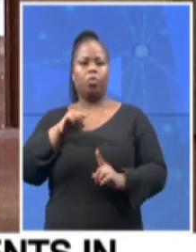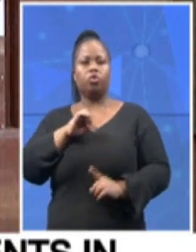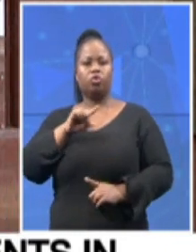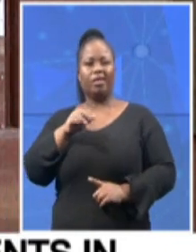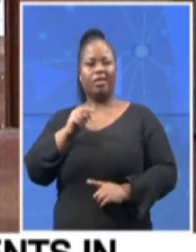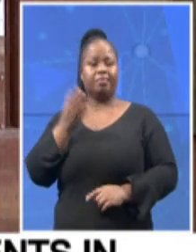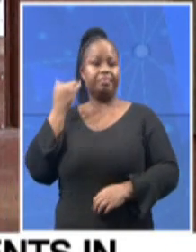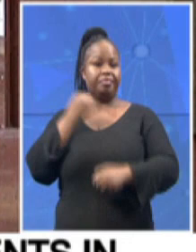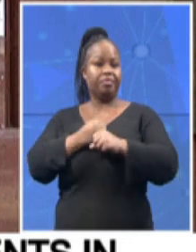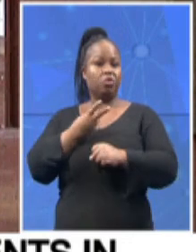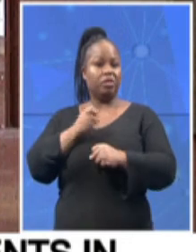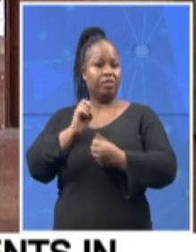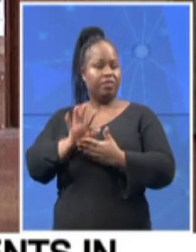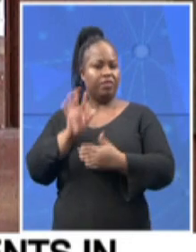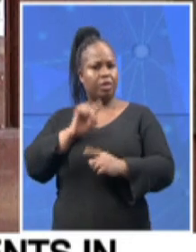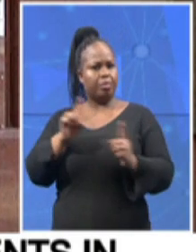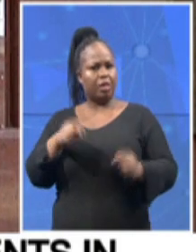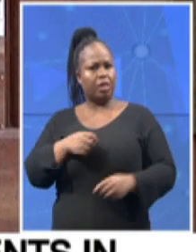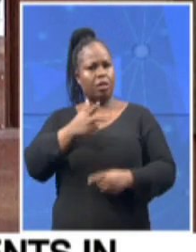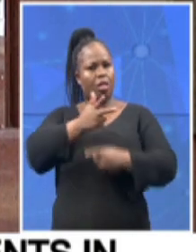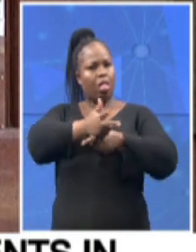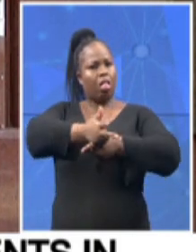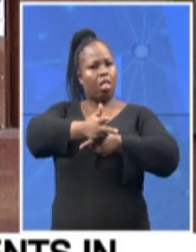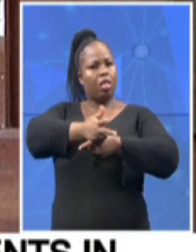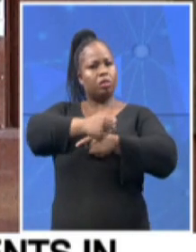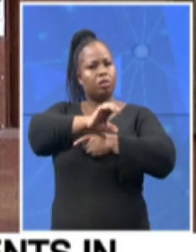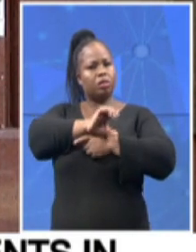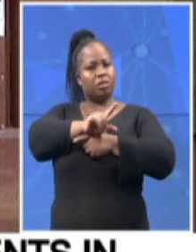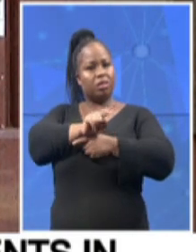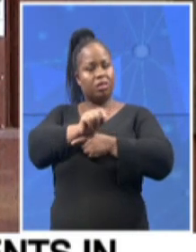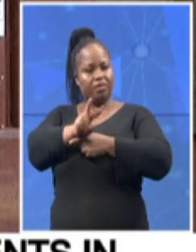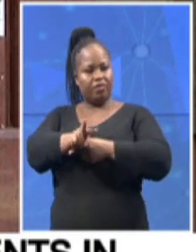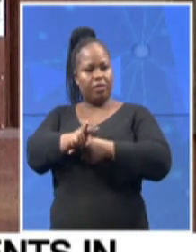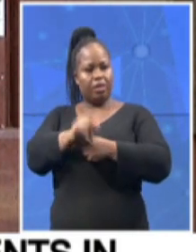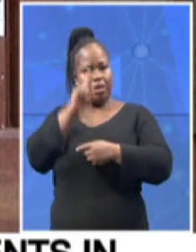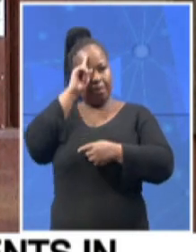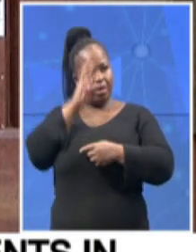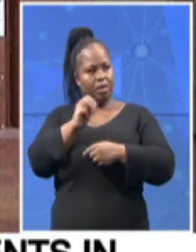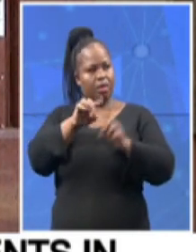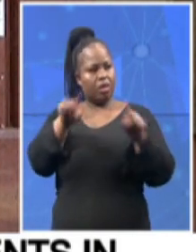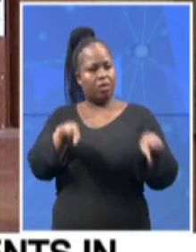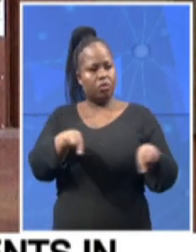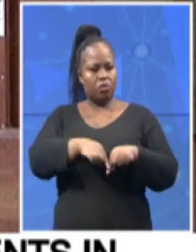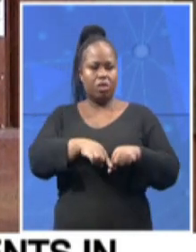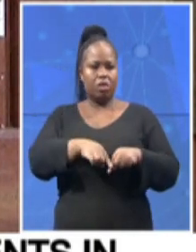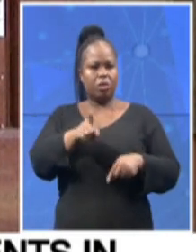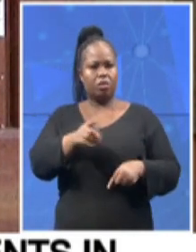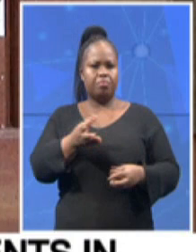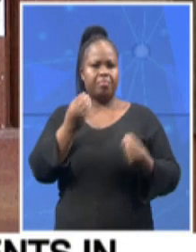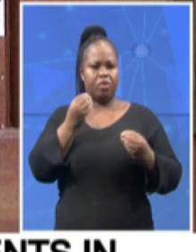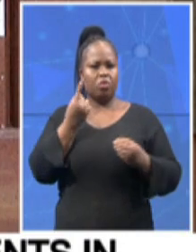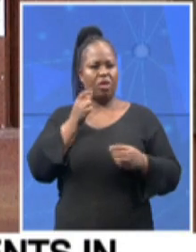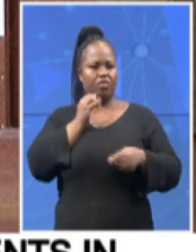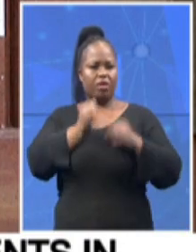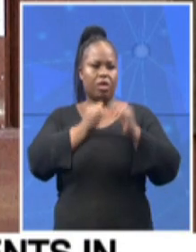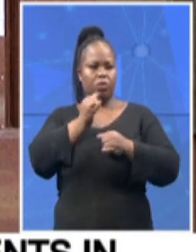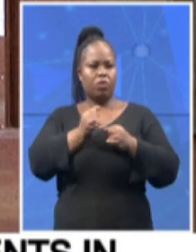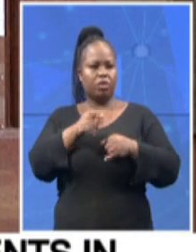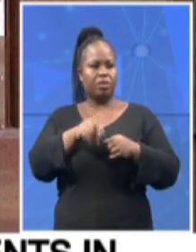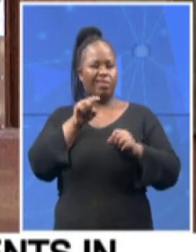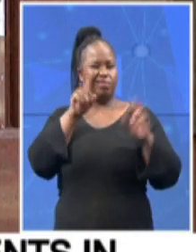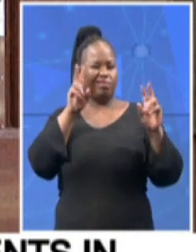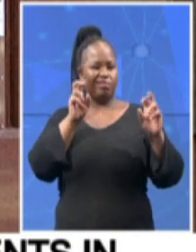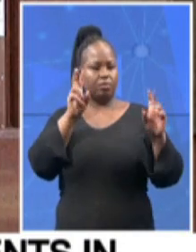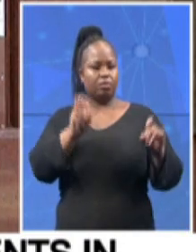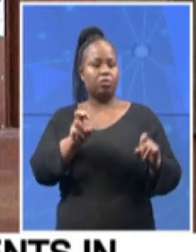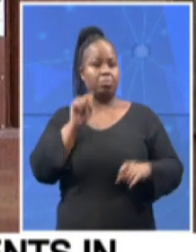2015. But CCTV footage in Sandton at Mandela Square allegedly allocated one of the accused in this matter, and that